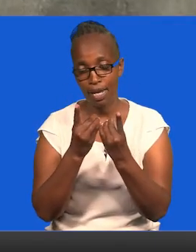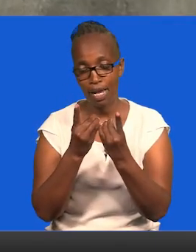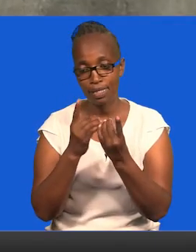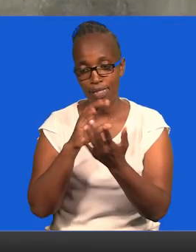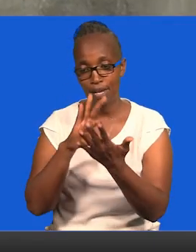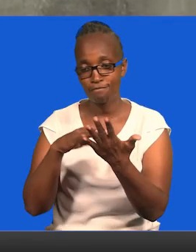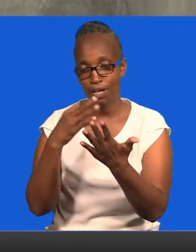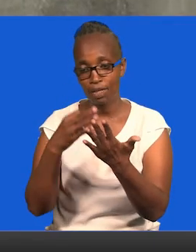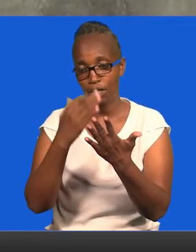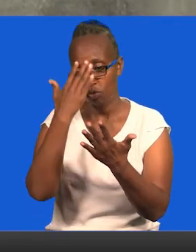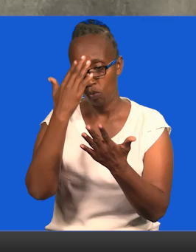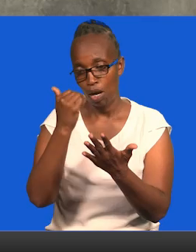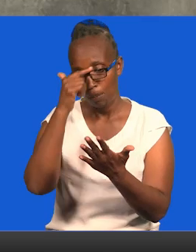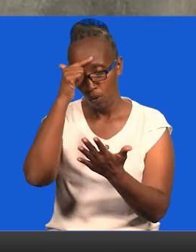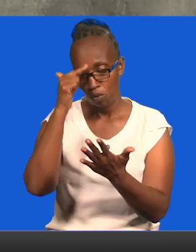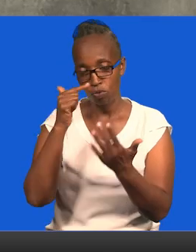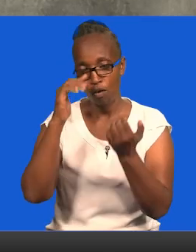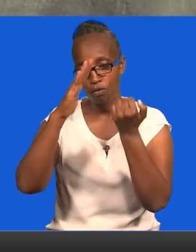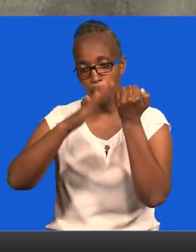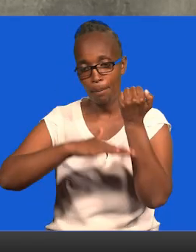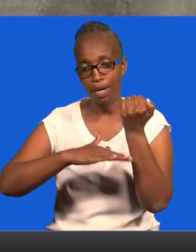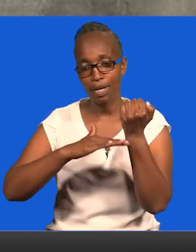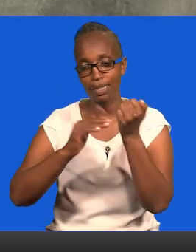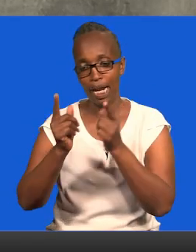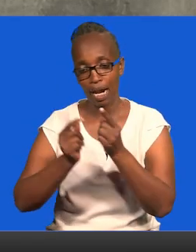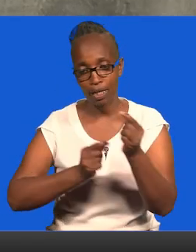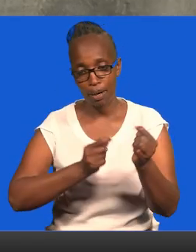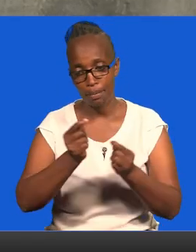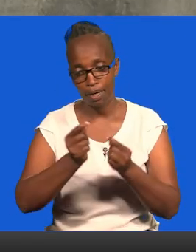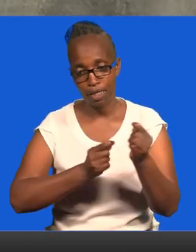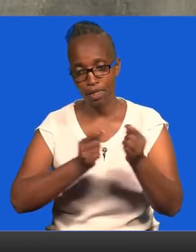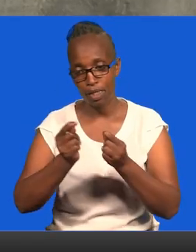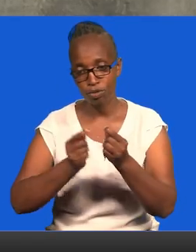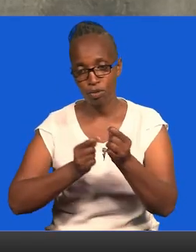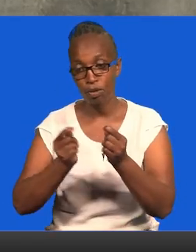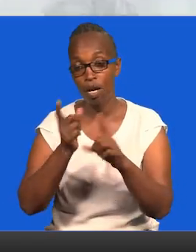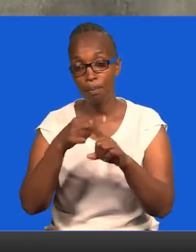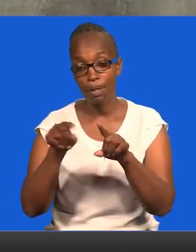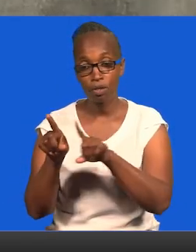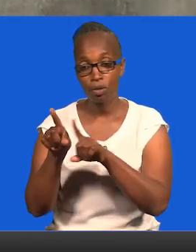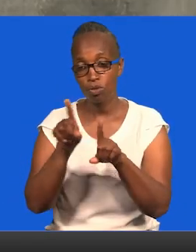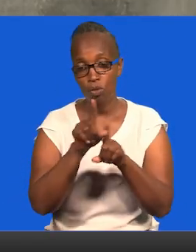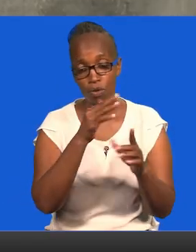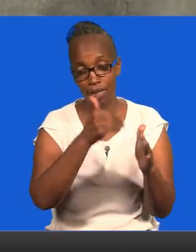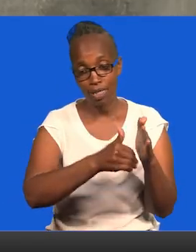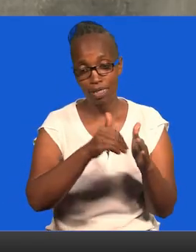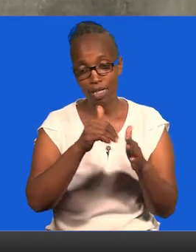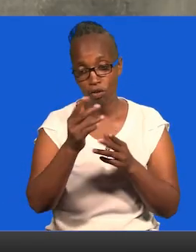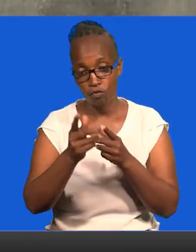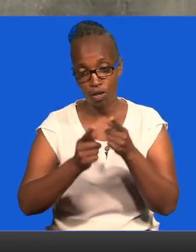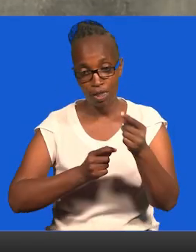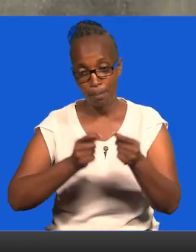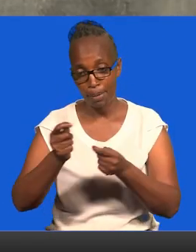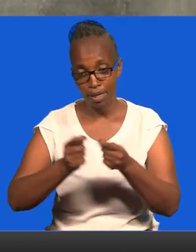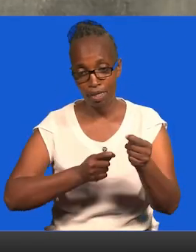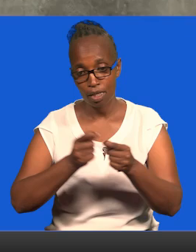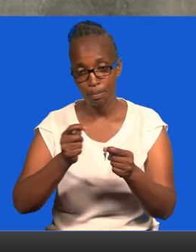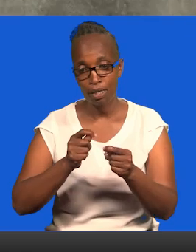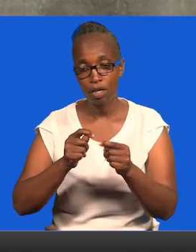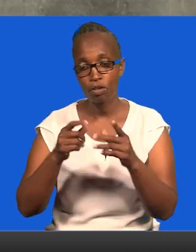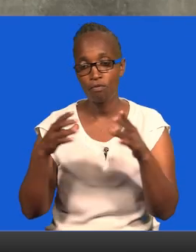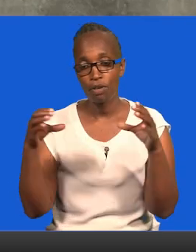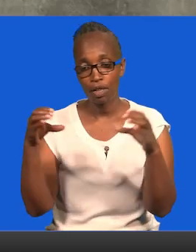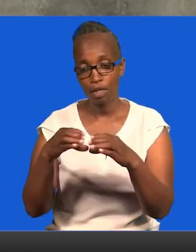of bad what? Governance. Or bad governance. So let us have the players doing their bit, but also on the side of management of